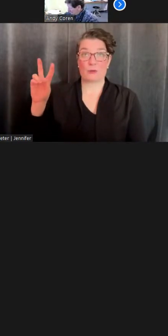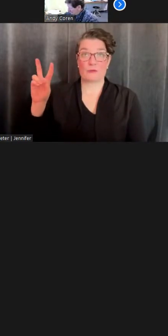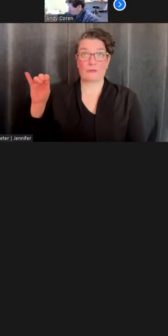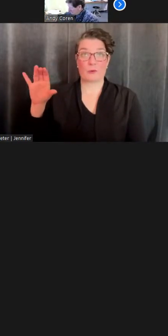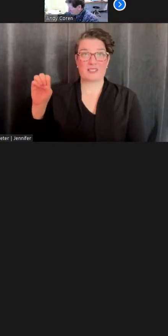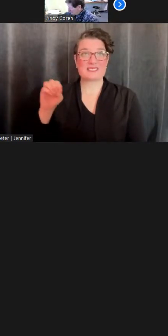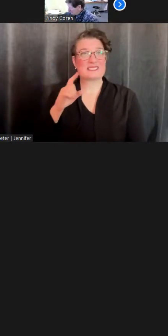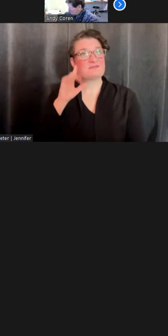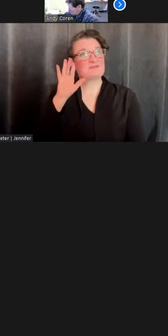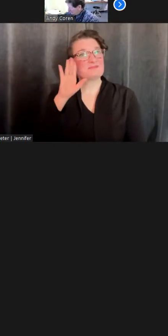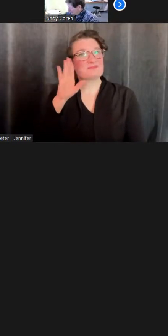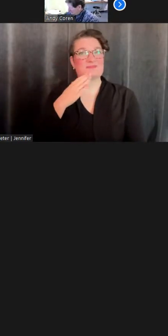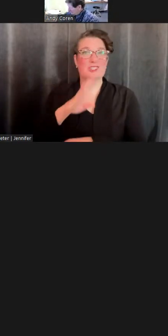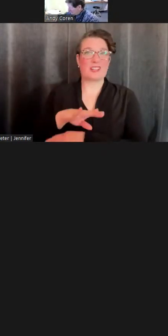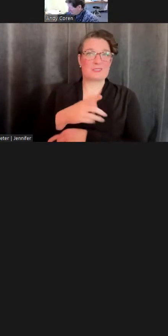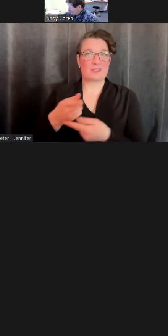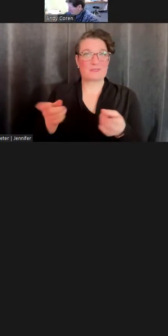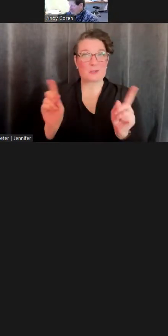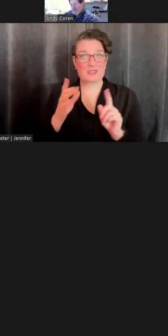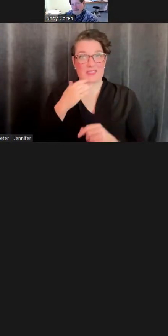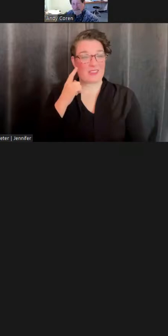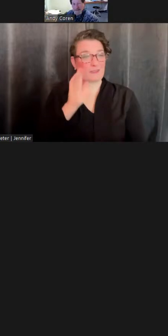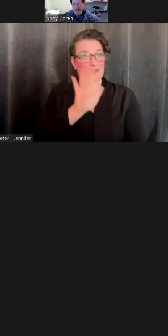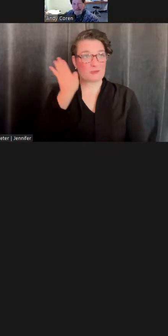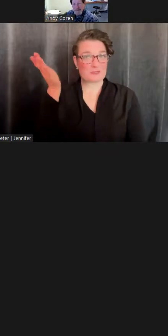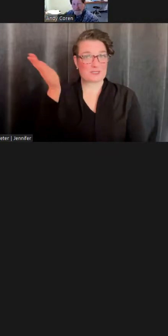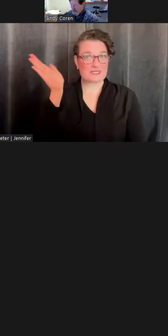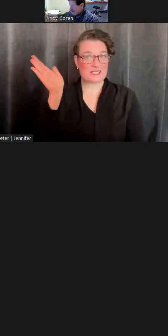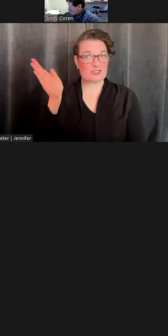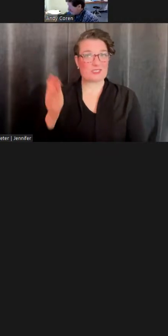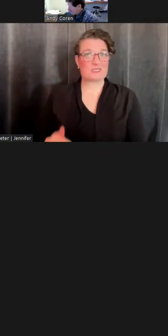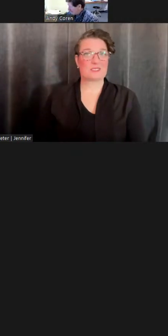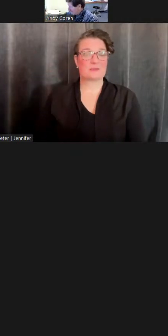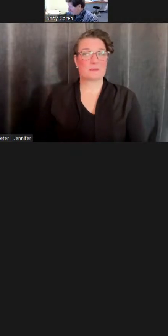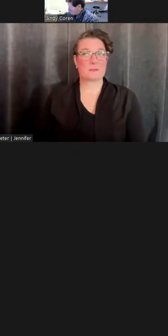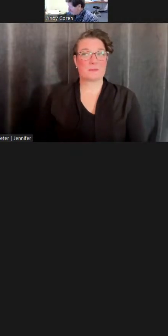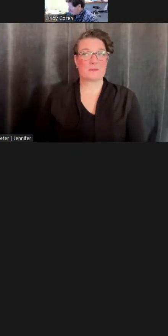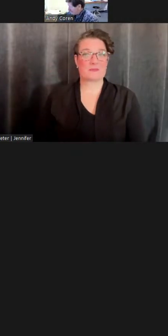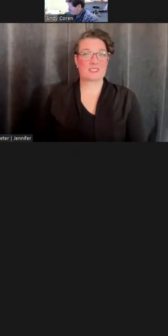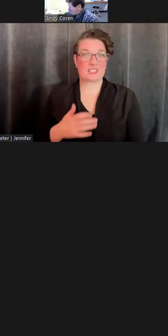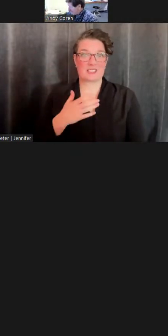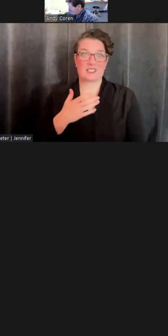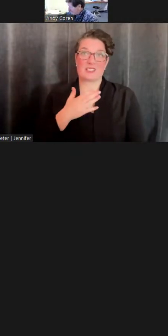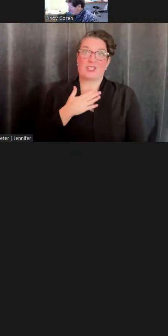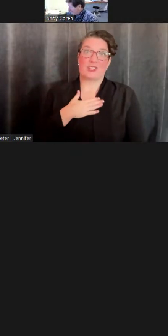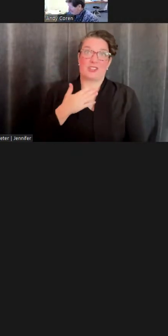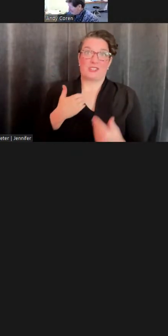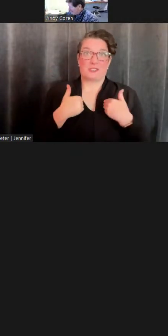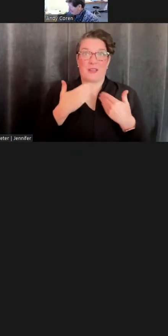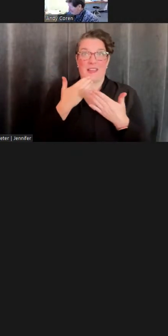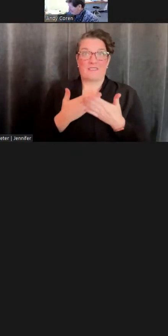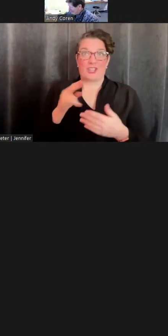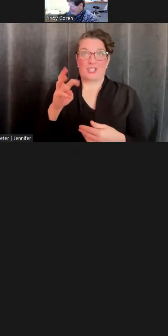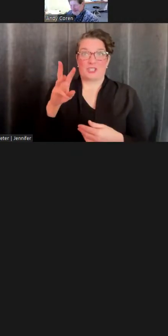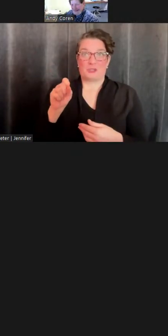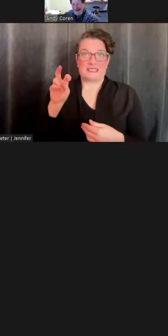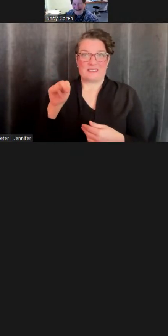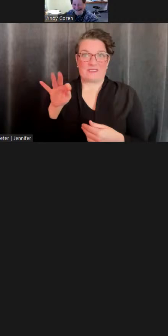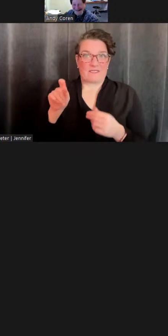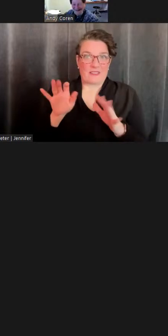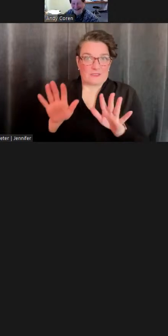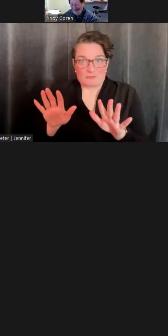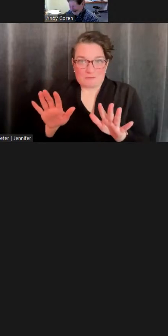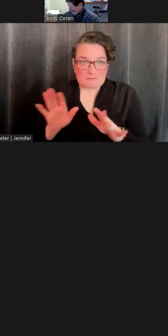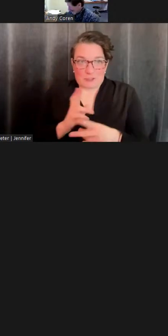Hey, good afternoon, everyone. Thanks for the presentation. It's good to have some good news, even if we have to remain cautiously